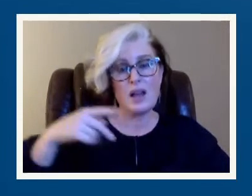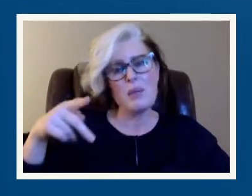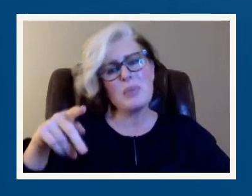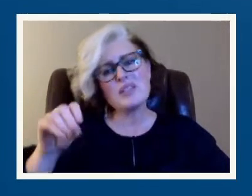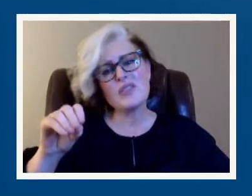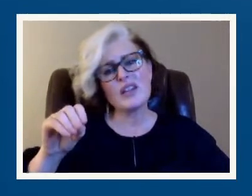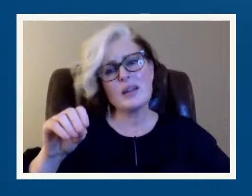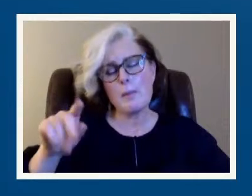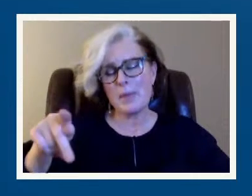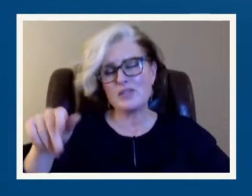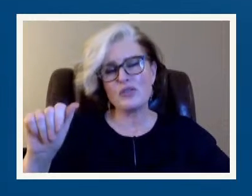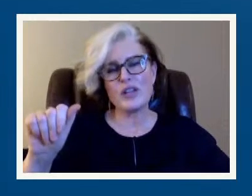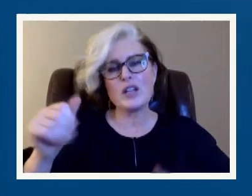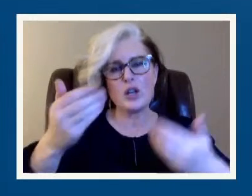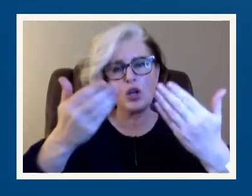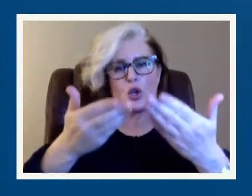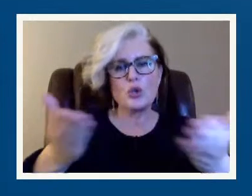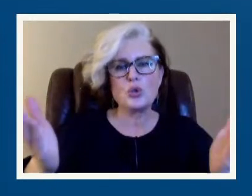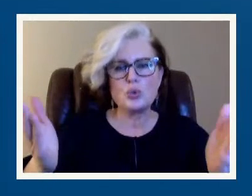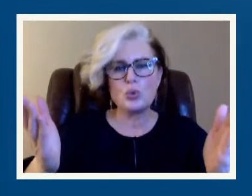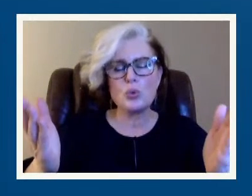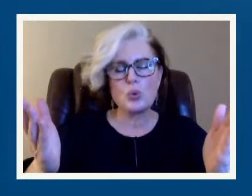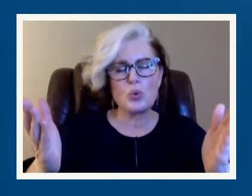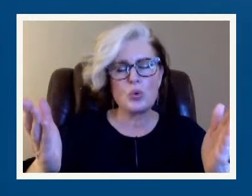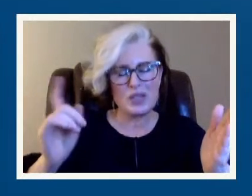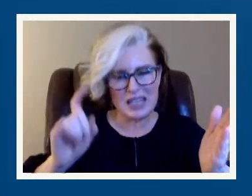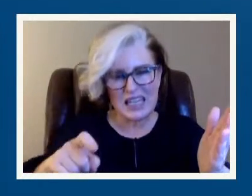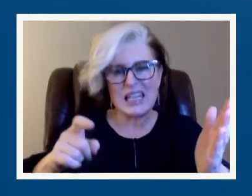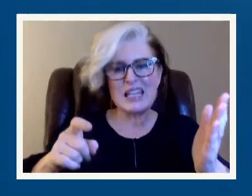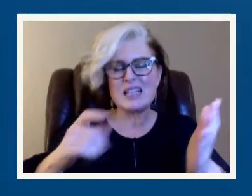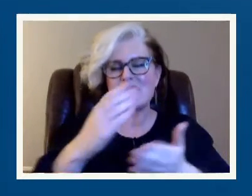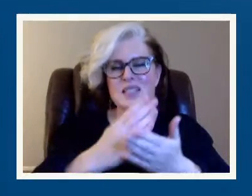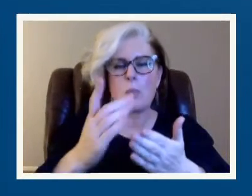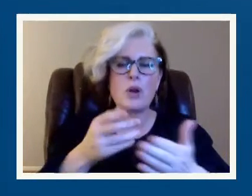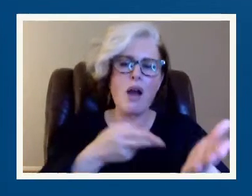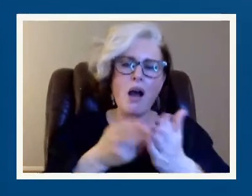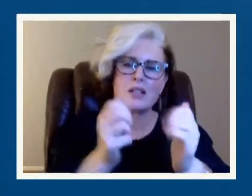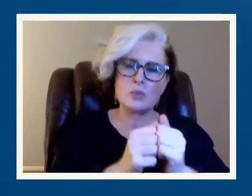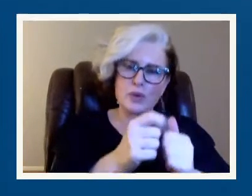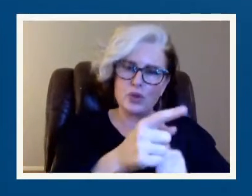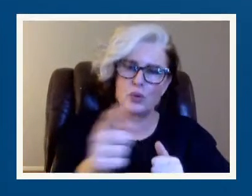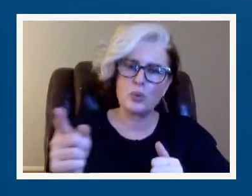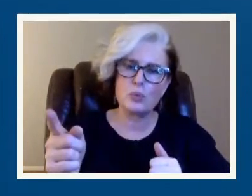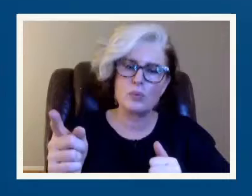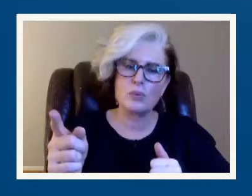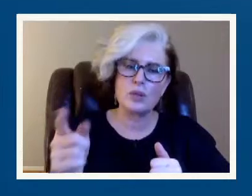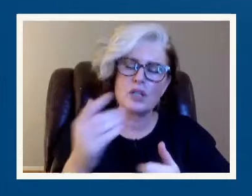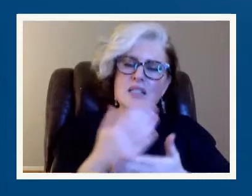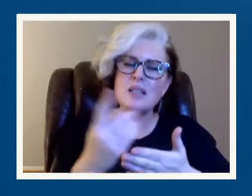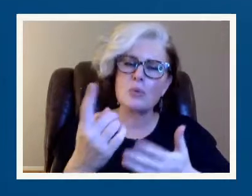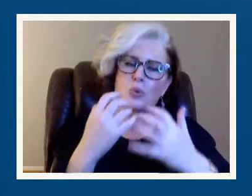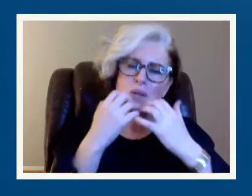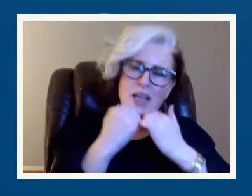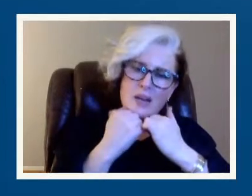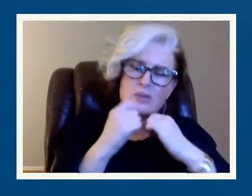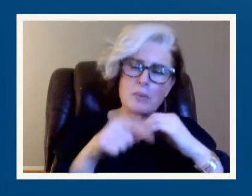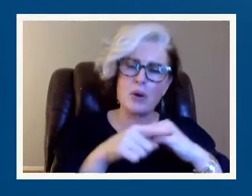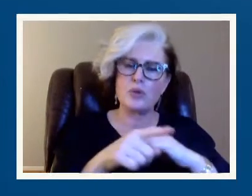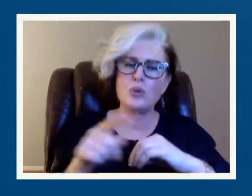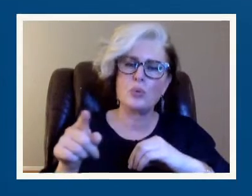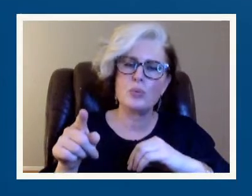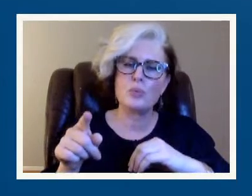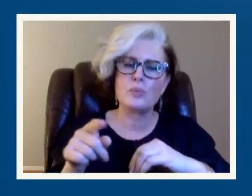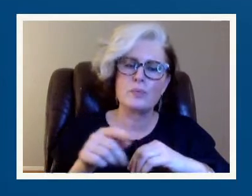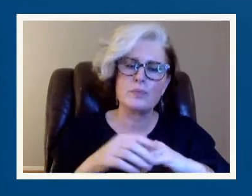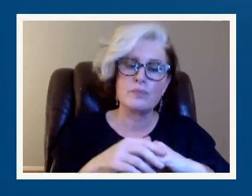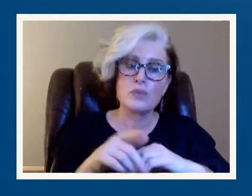someone that's honest with you. You deserve somebody who cares about you.